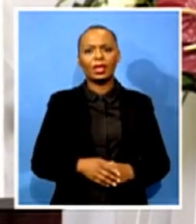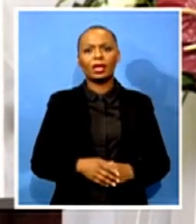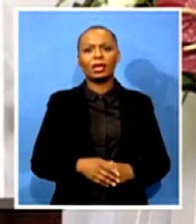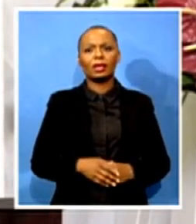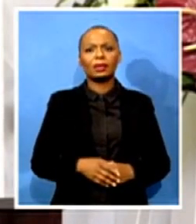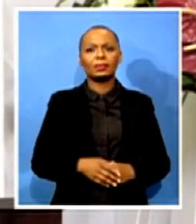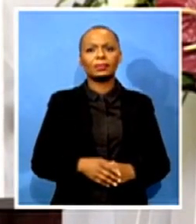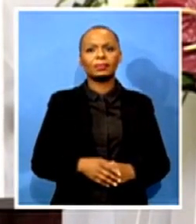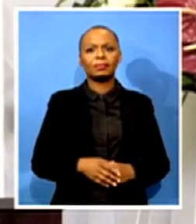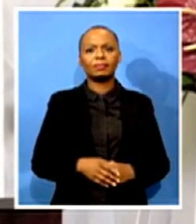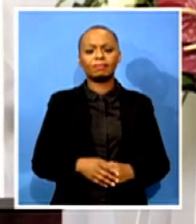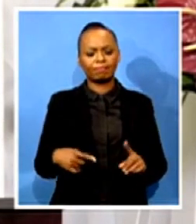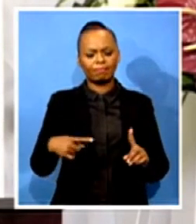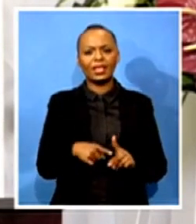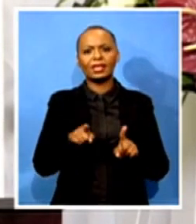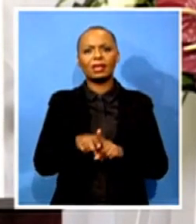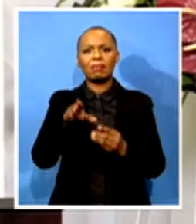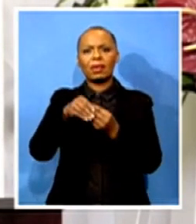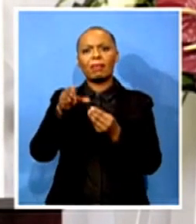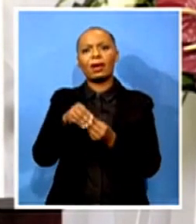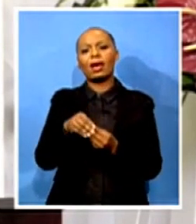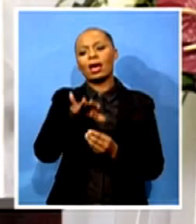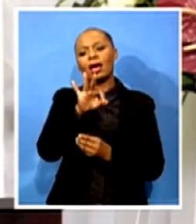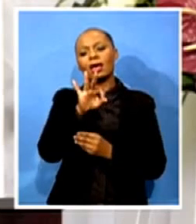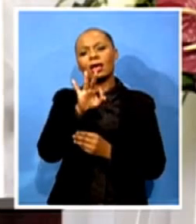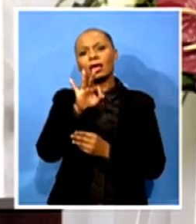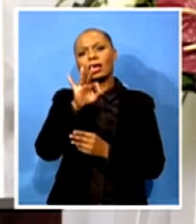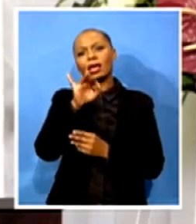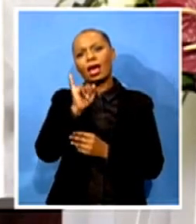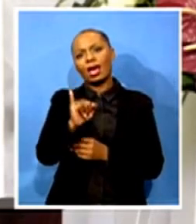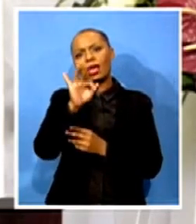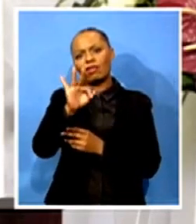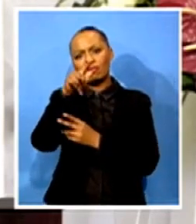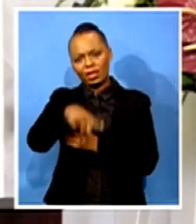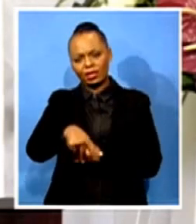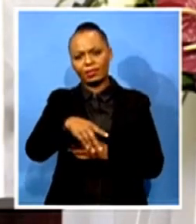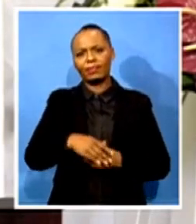IFP. And we all became very sensitive. We are